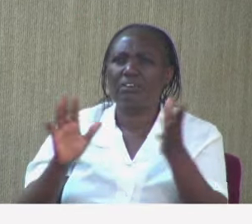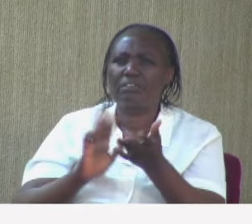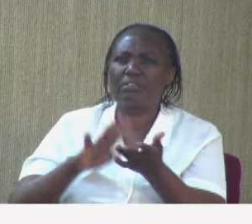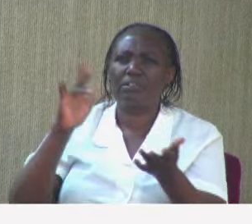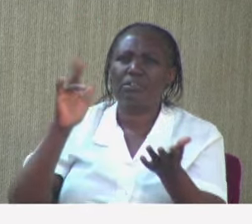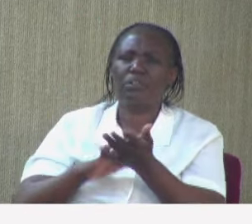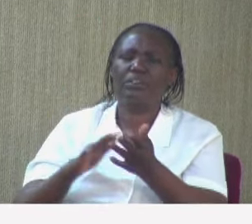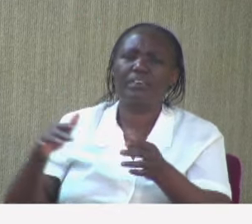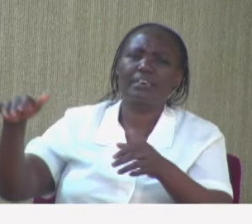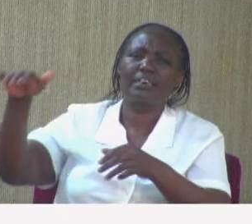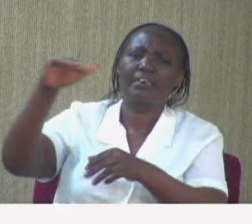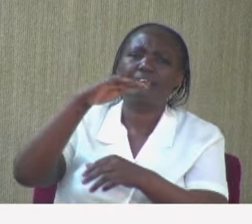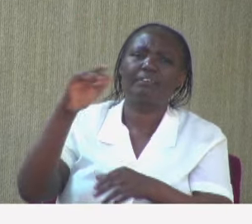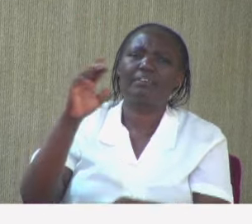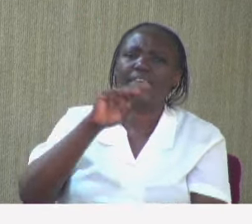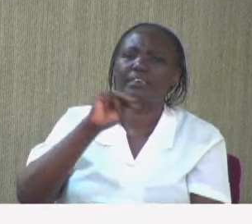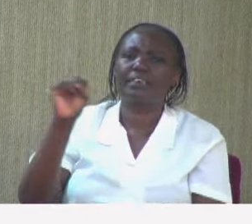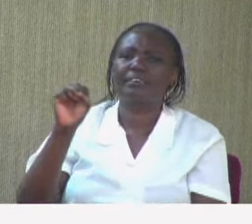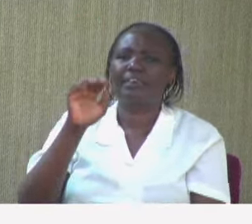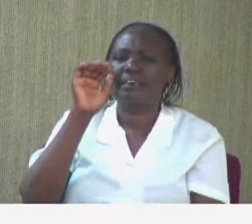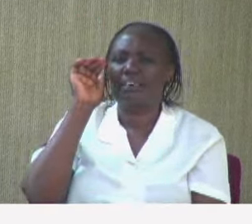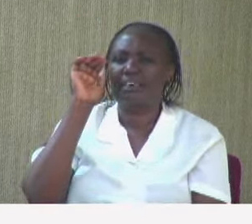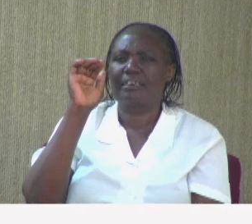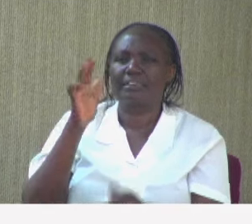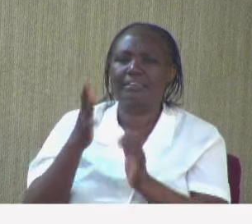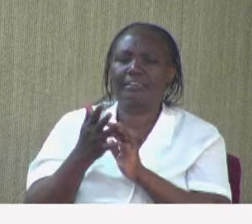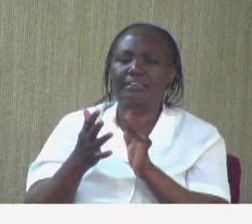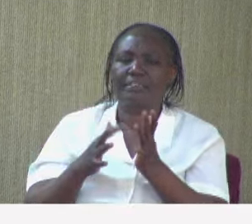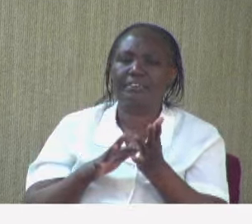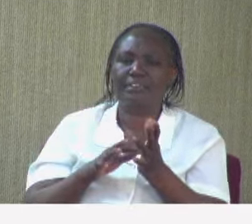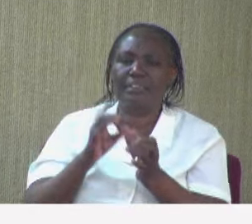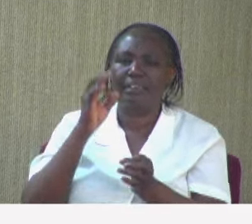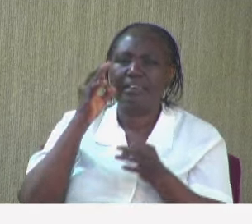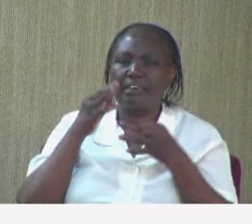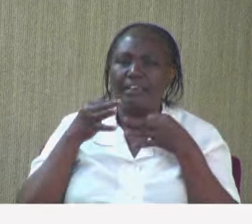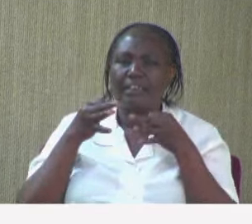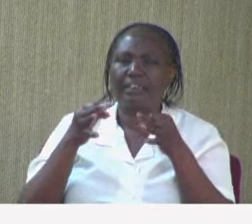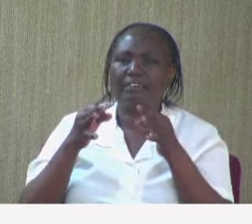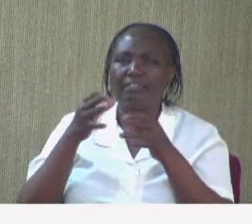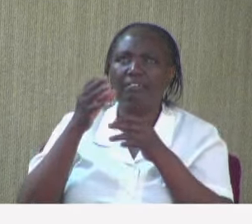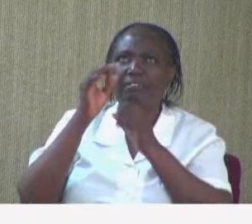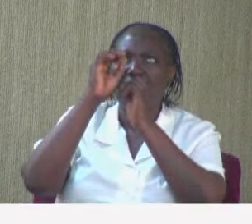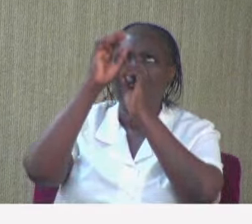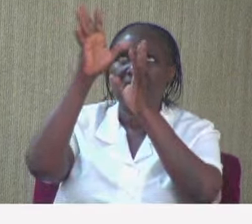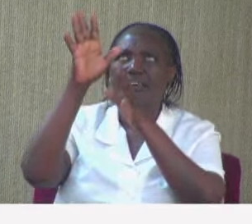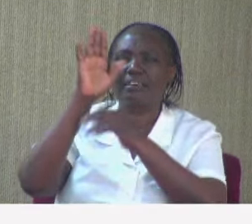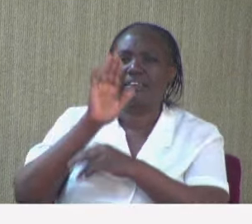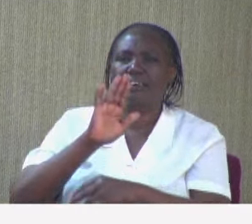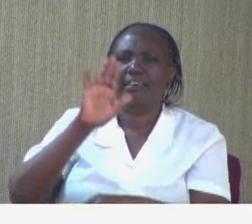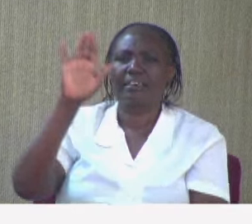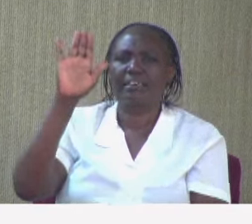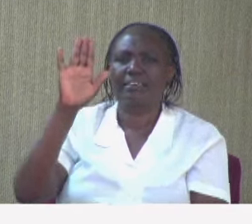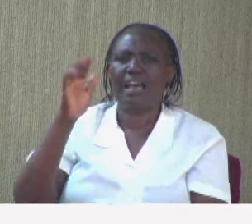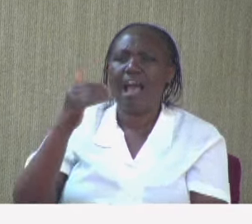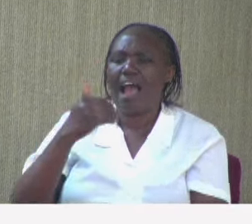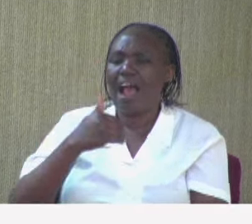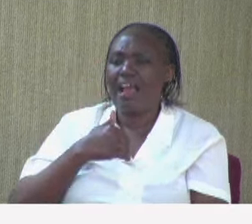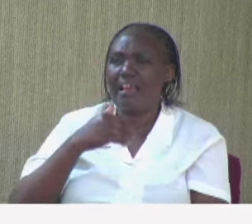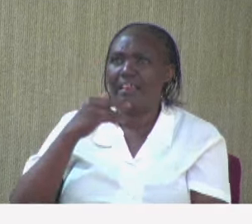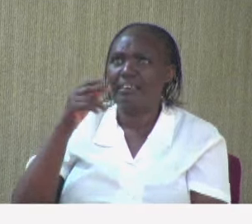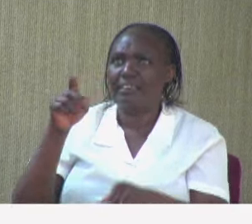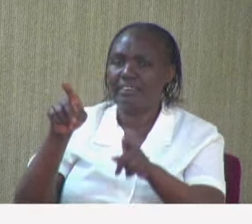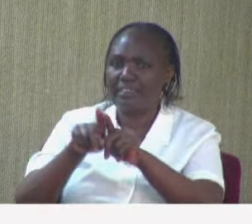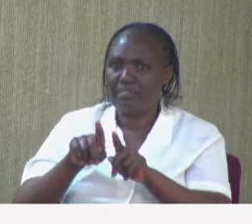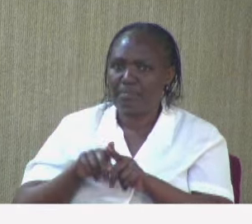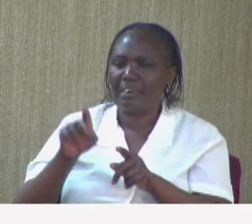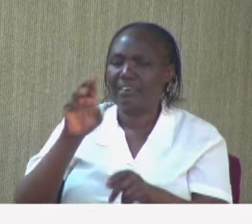she says, I asked Jesus if his Father had a form like himself. And he